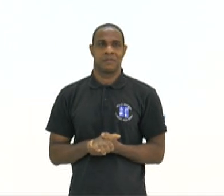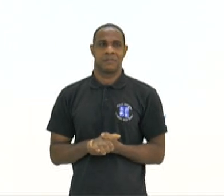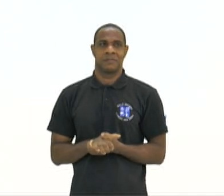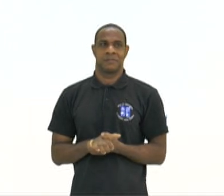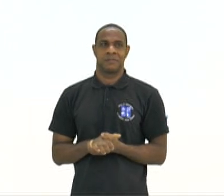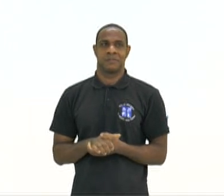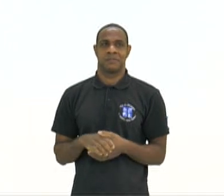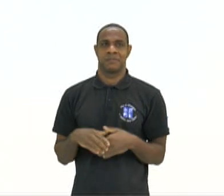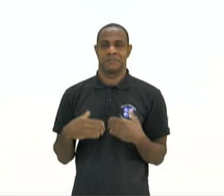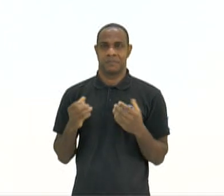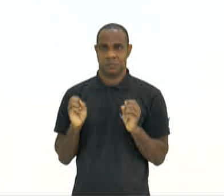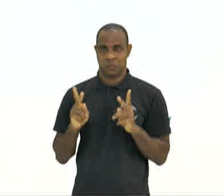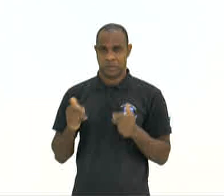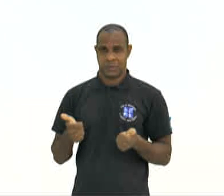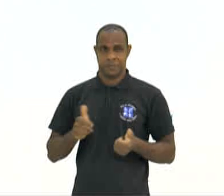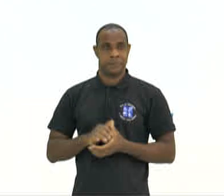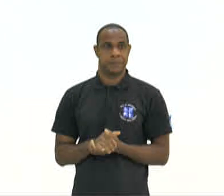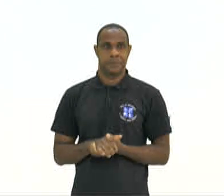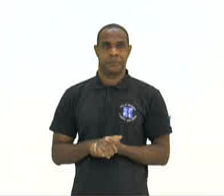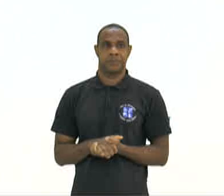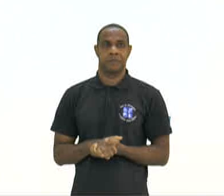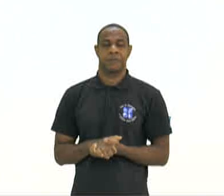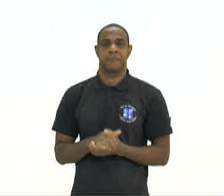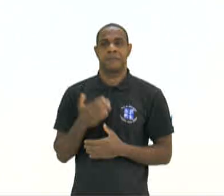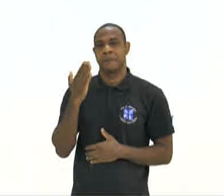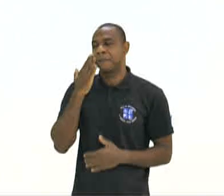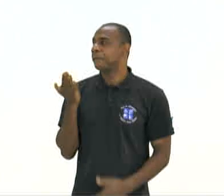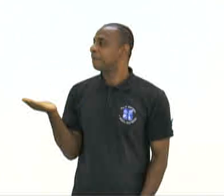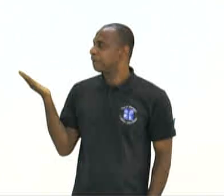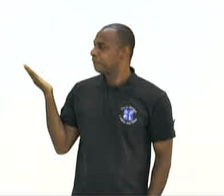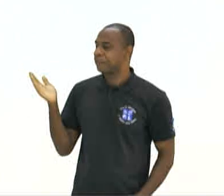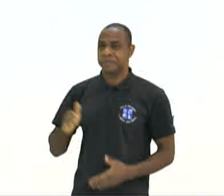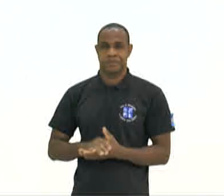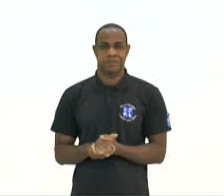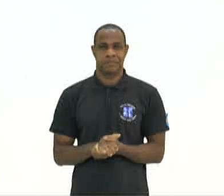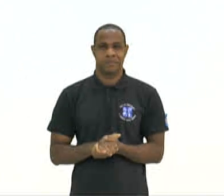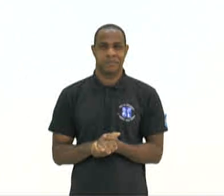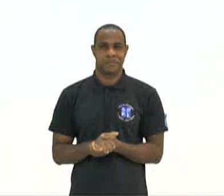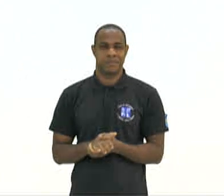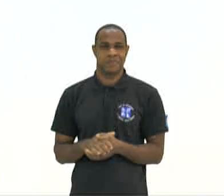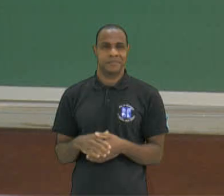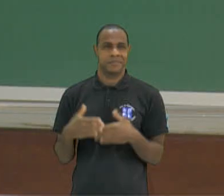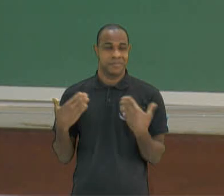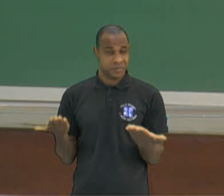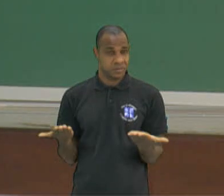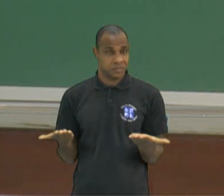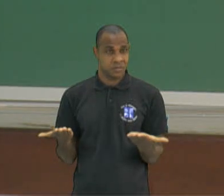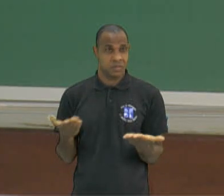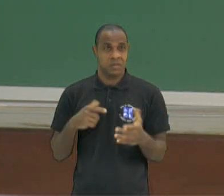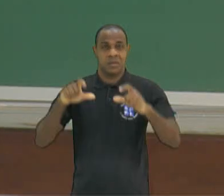they imitate, ok? Read the chart and check the correct answer. Então, de